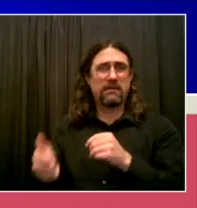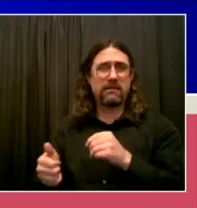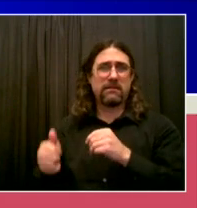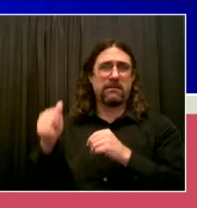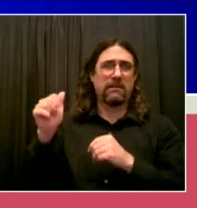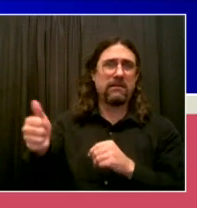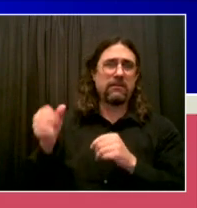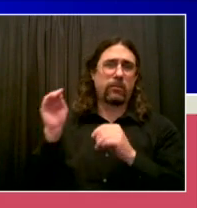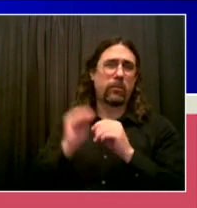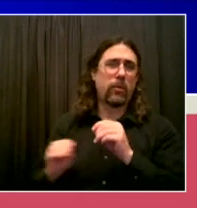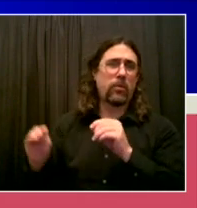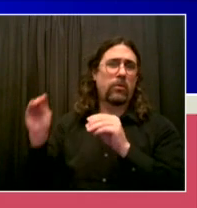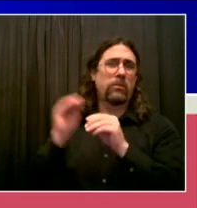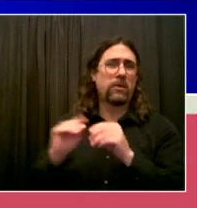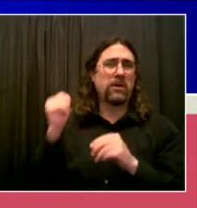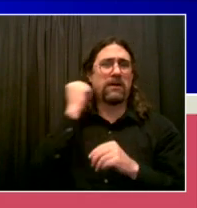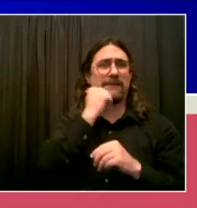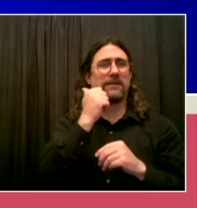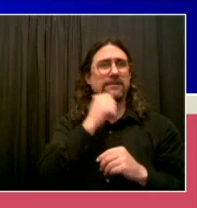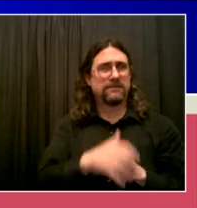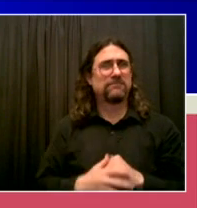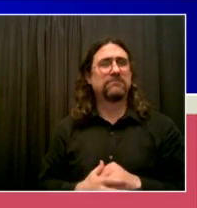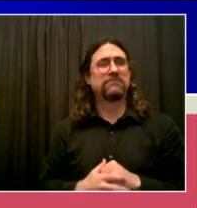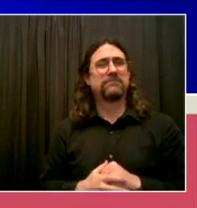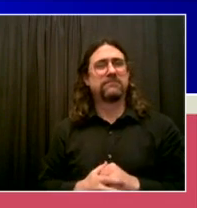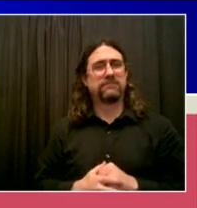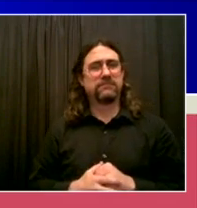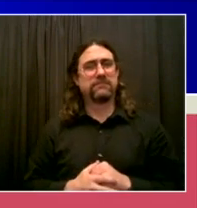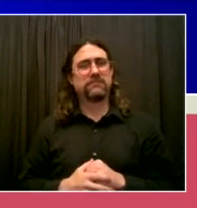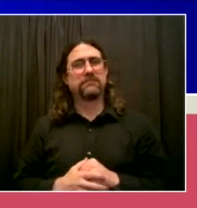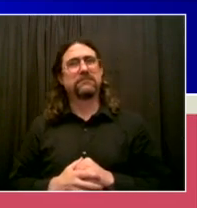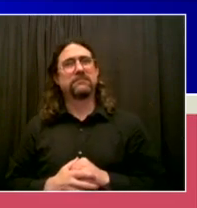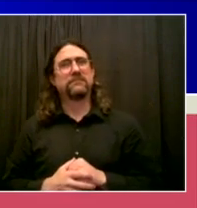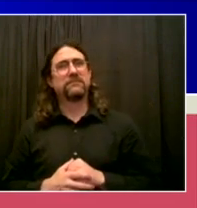go and get vaccinated in your community. If you want to know where to go to